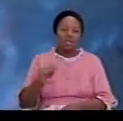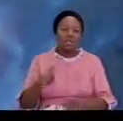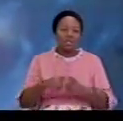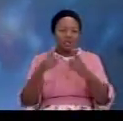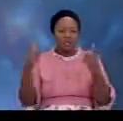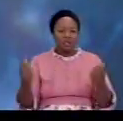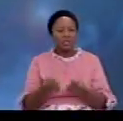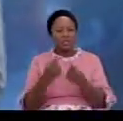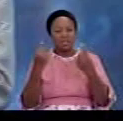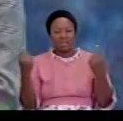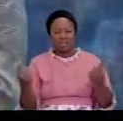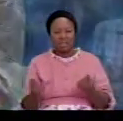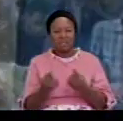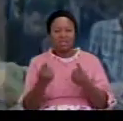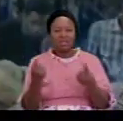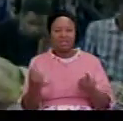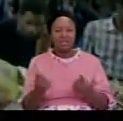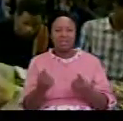transgression.